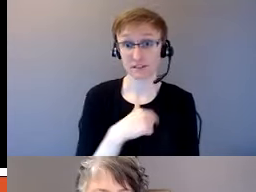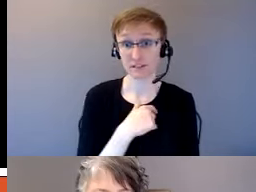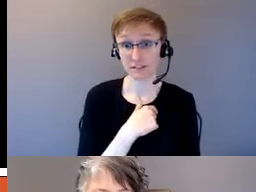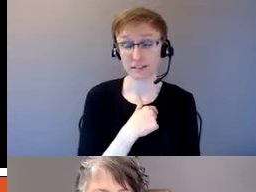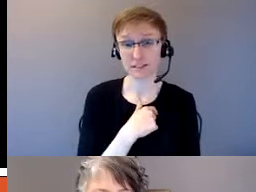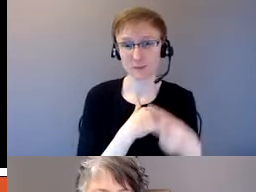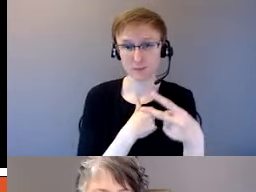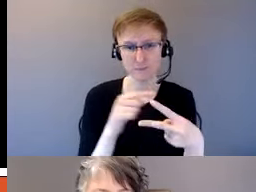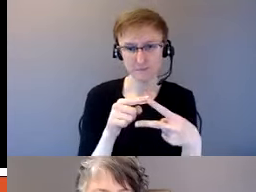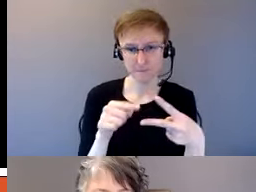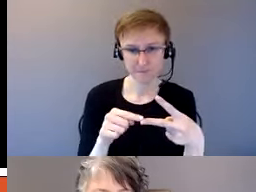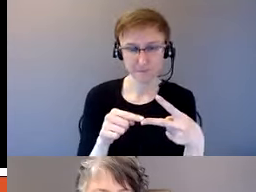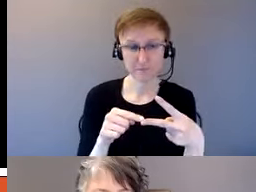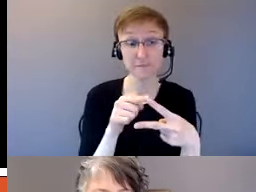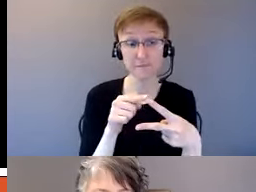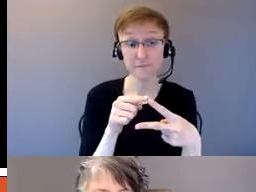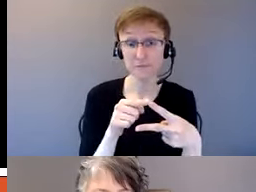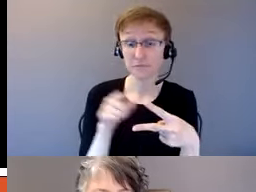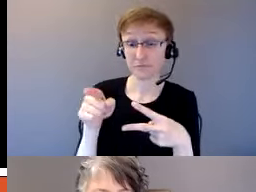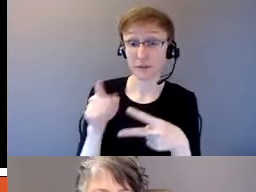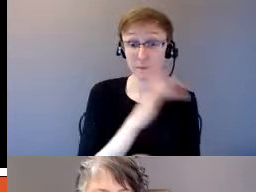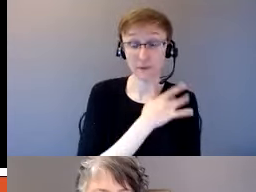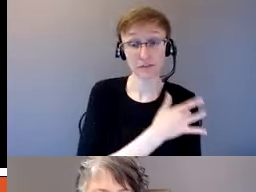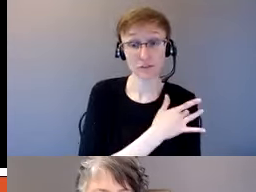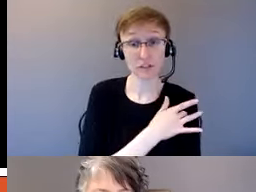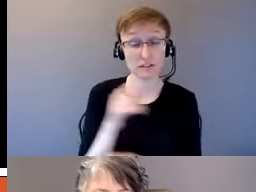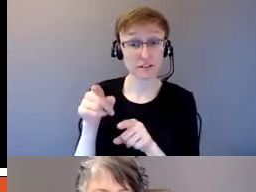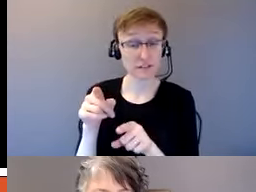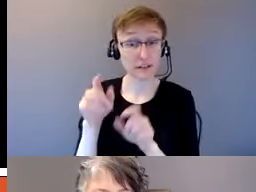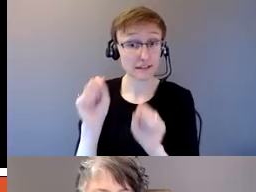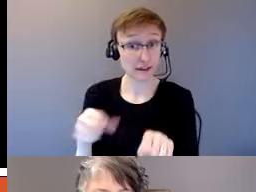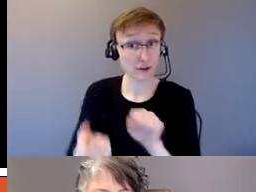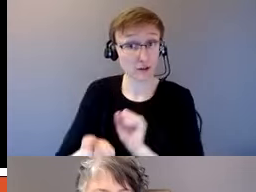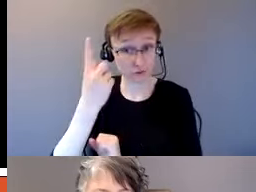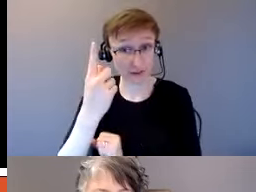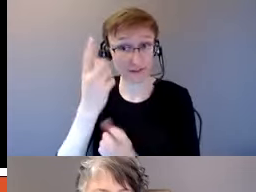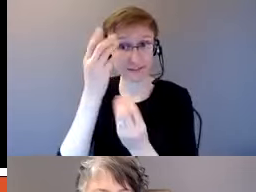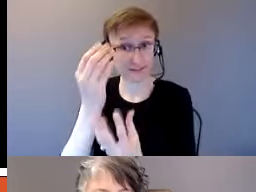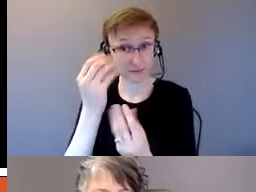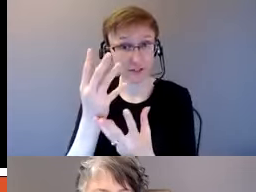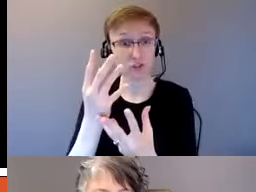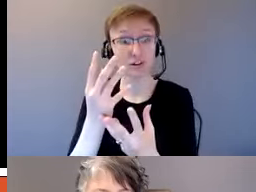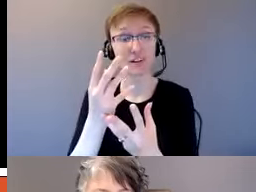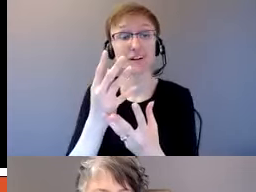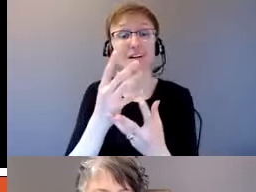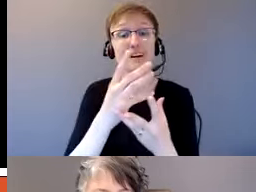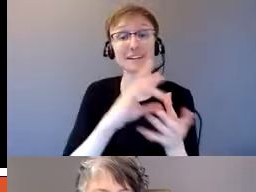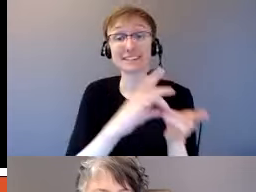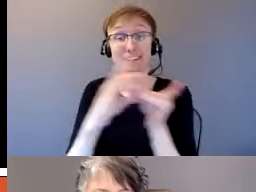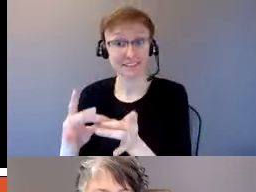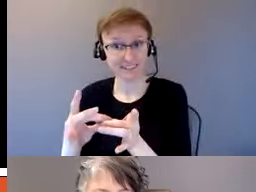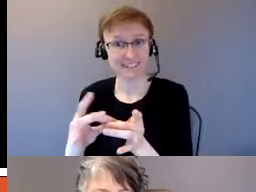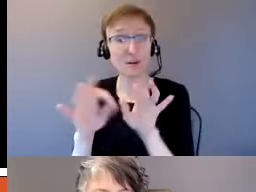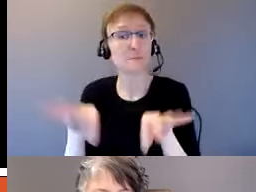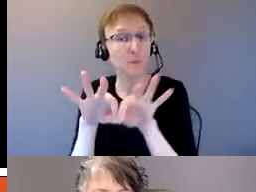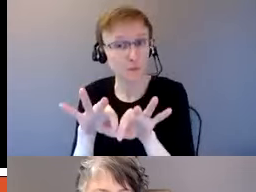patient have the ability to understand the information that is relevant, and I highlight relevant, to